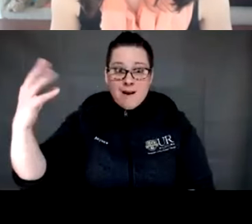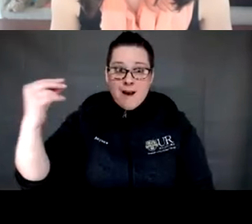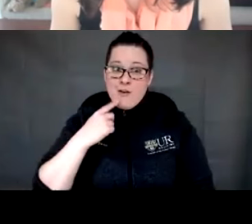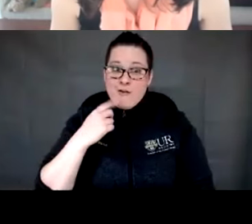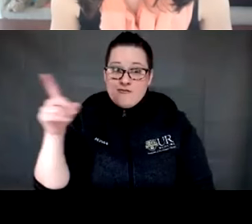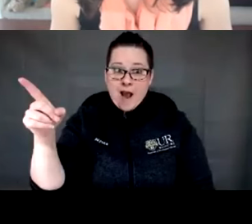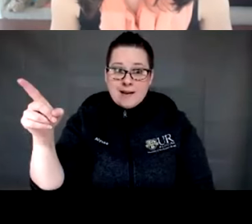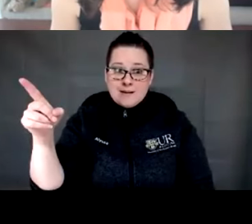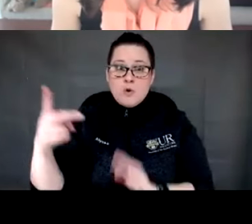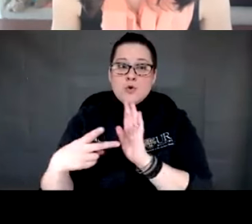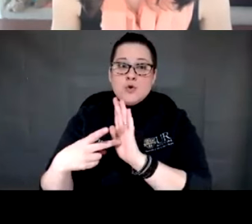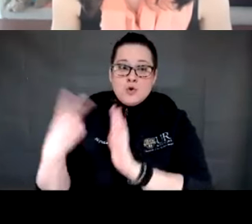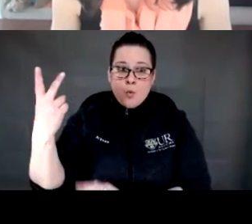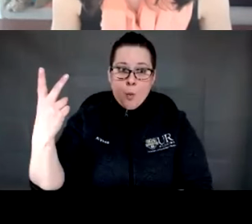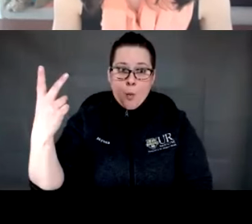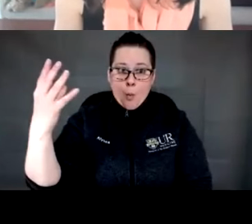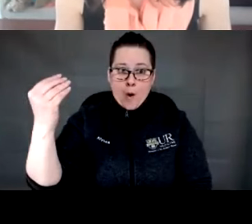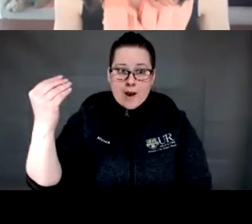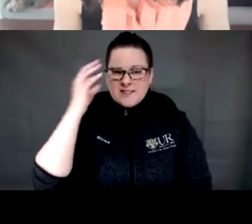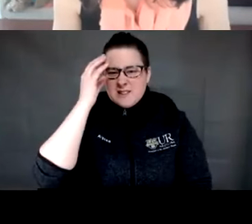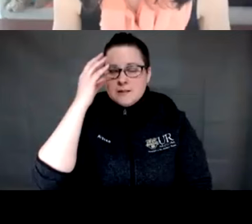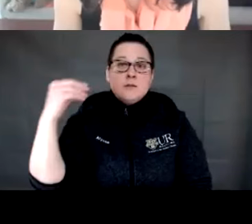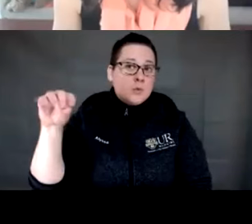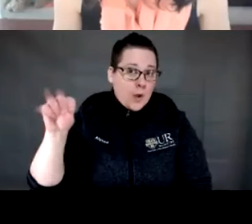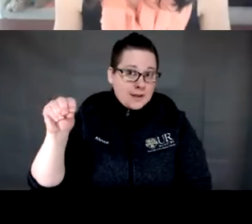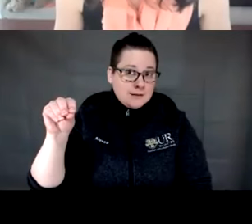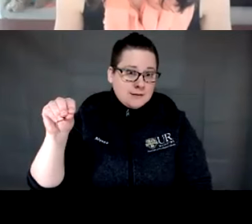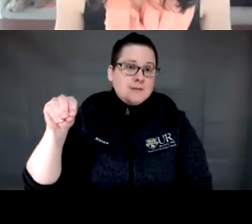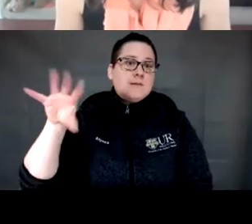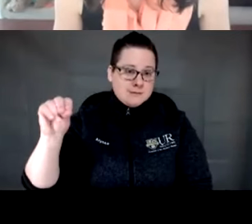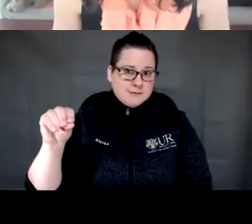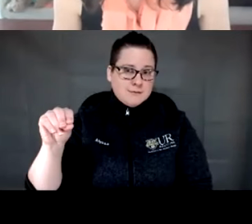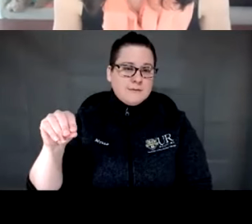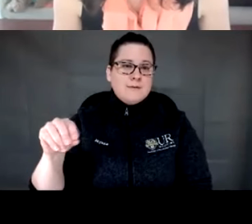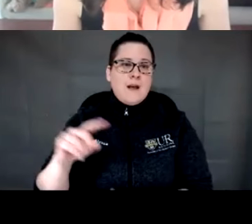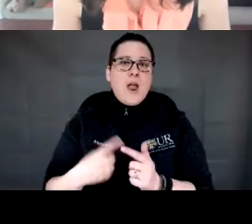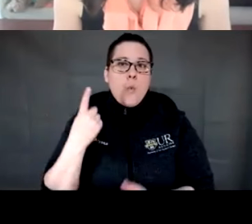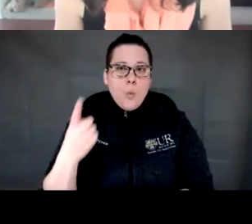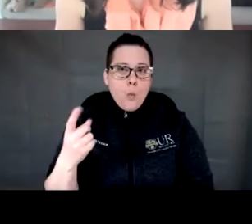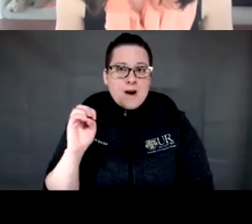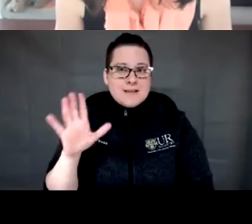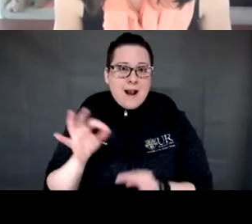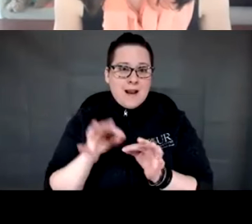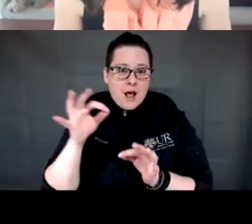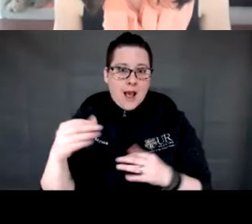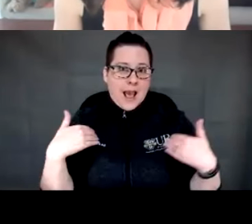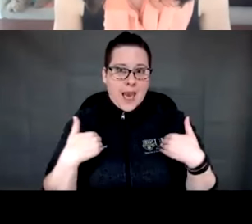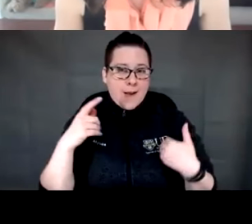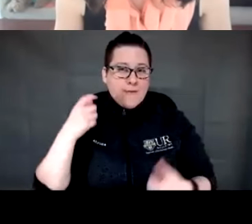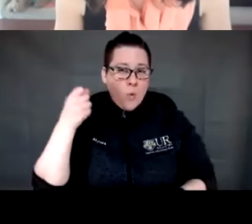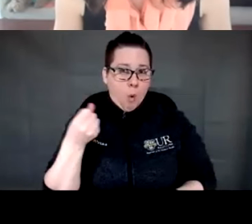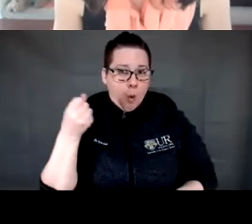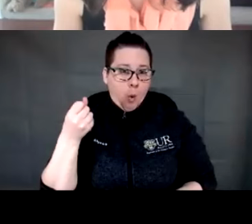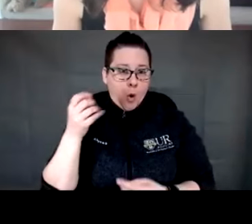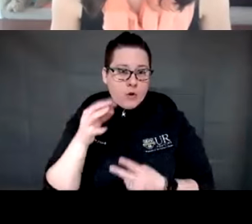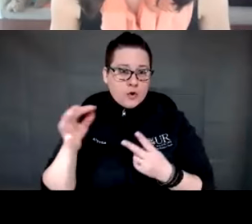It is presented twice with a little gap between the two stimulus presentations. There's then a 1 second delay where the animal has to hold its choice in